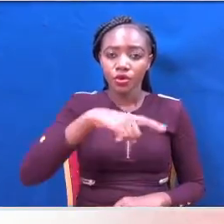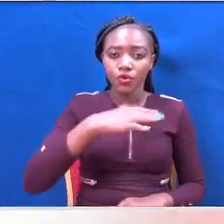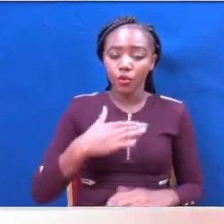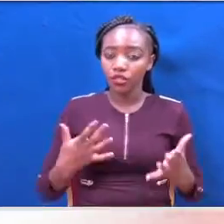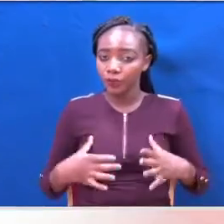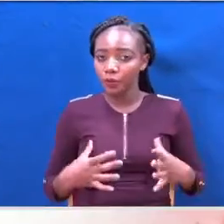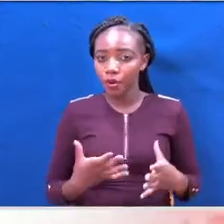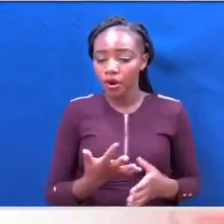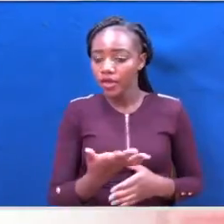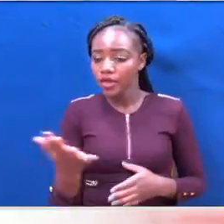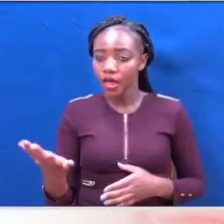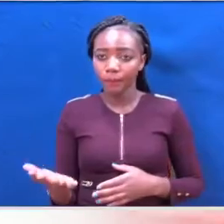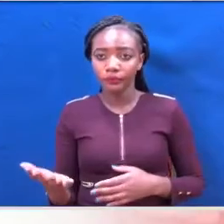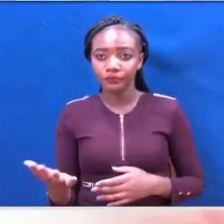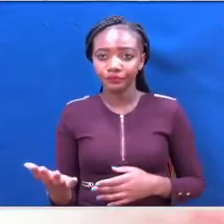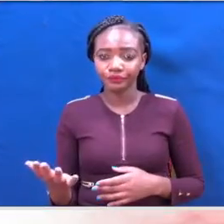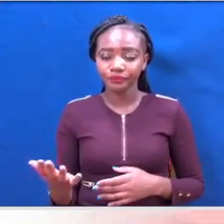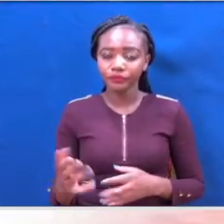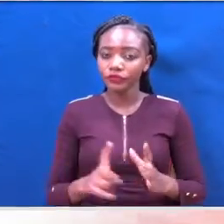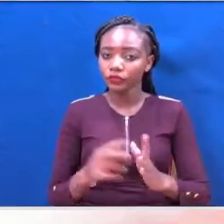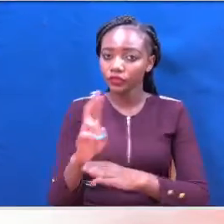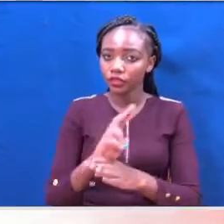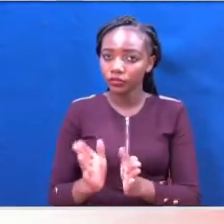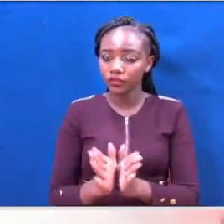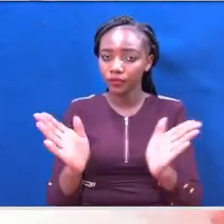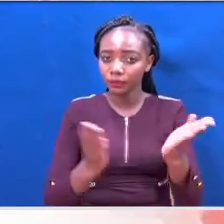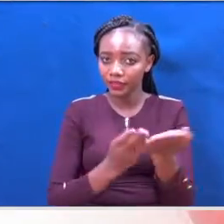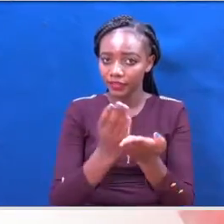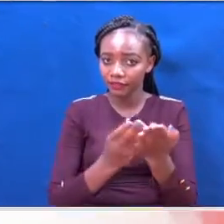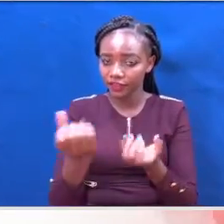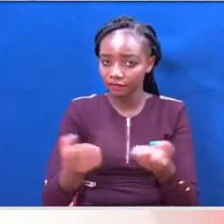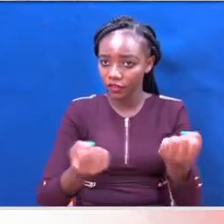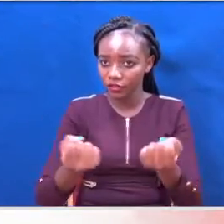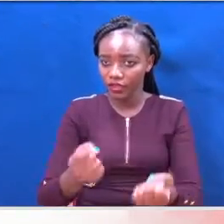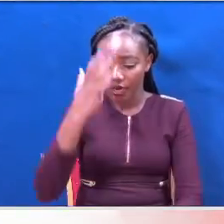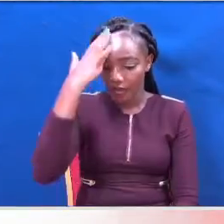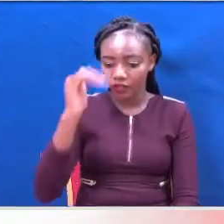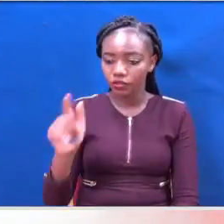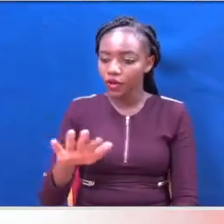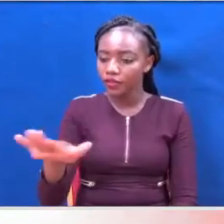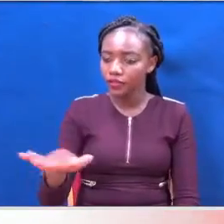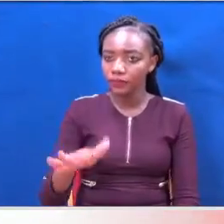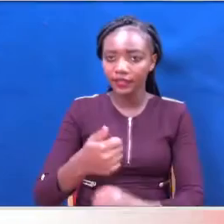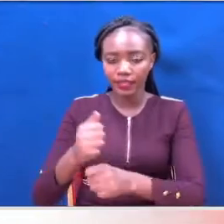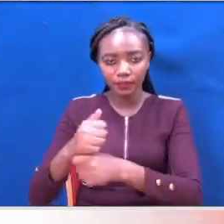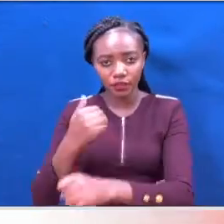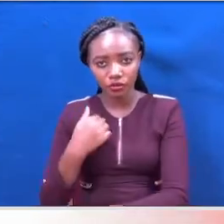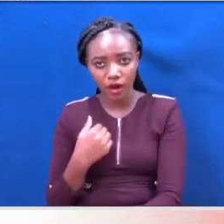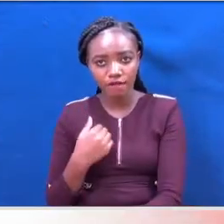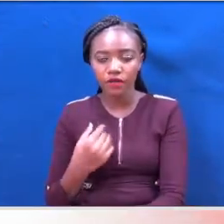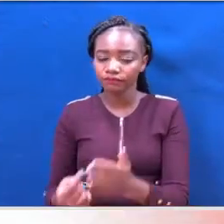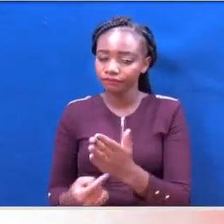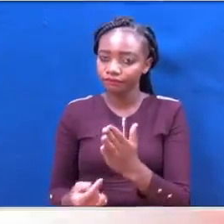class who are a majority to start using public service vehicles. That's why this park is designed to have the state-of-the-art